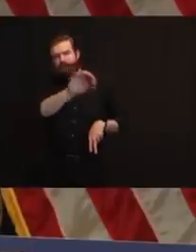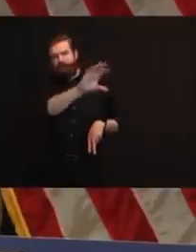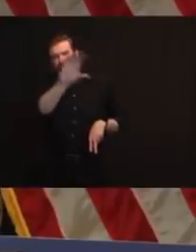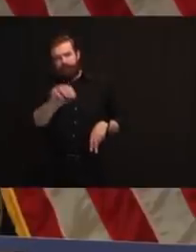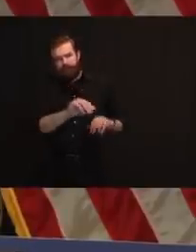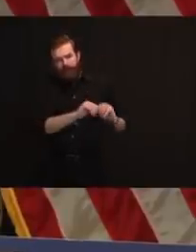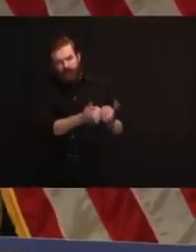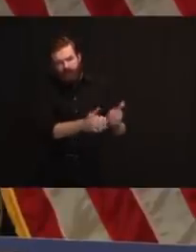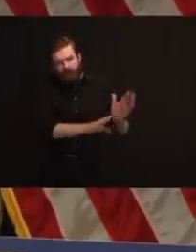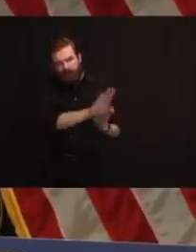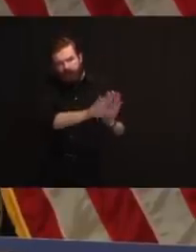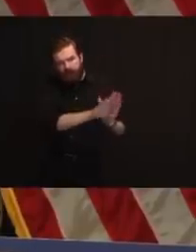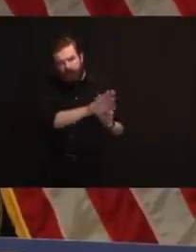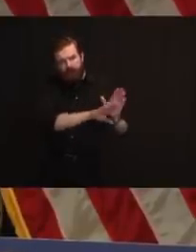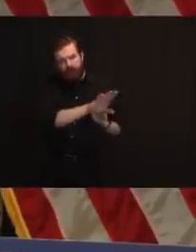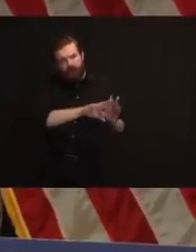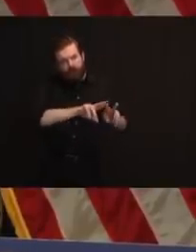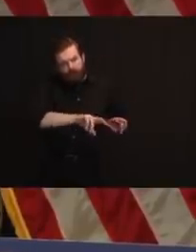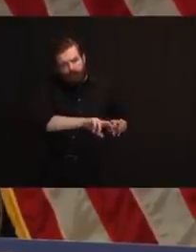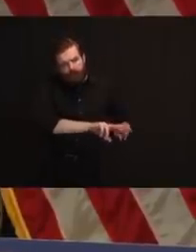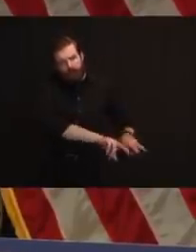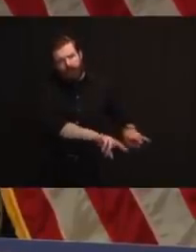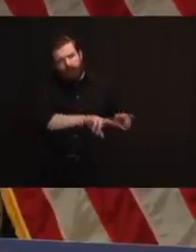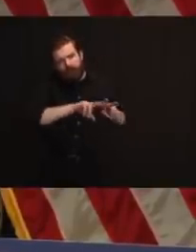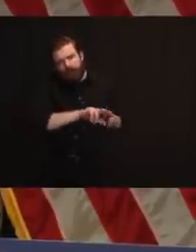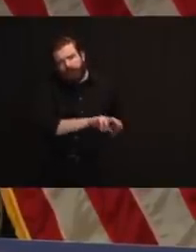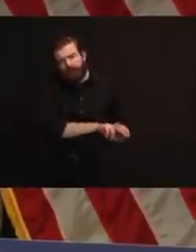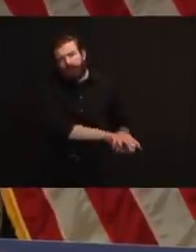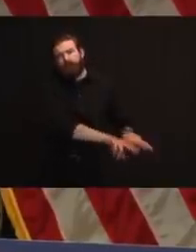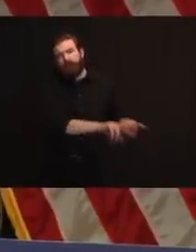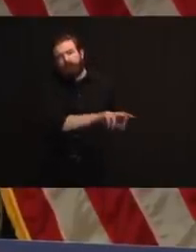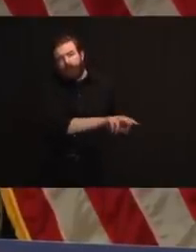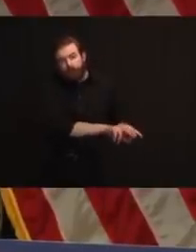going on, and then they make a recommendation to the manufacturer.